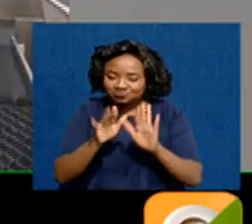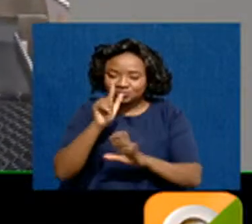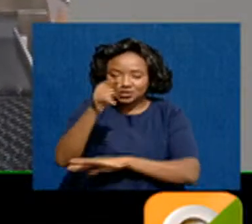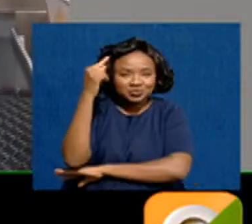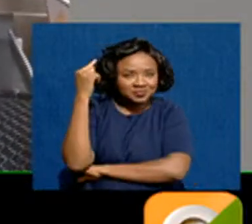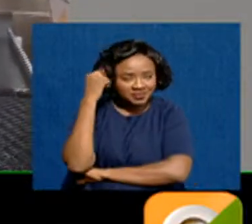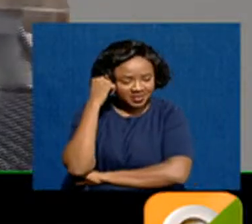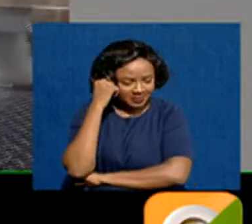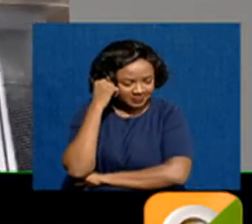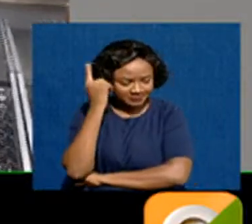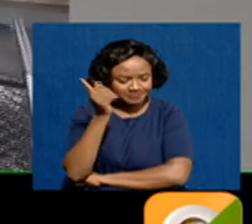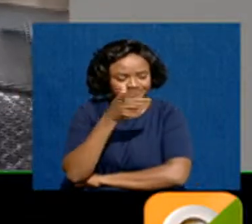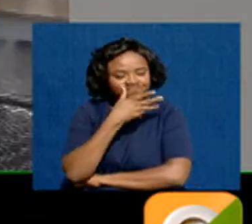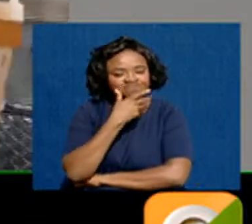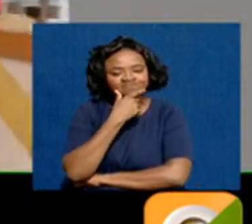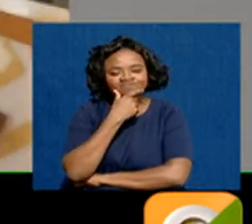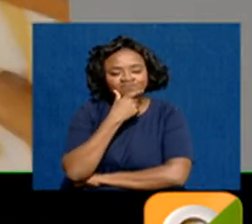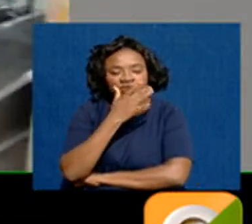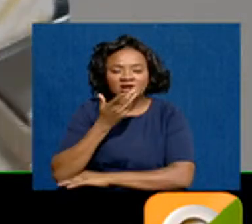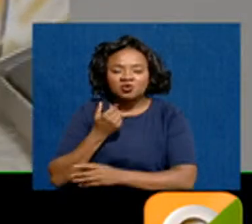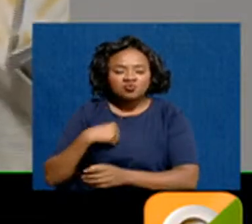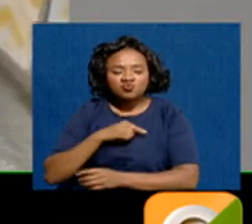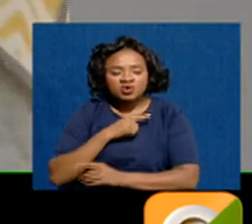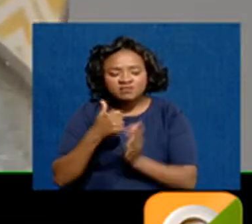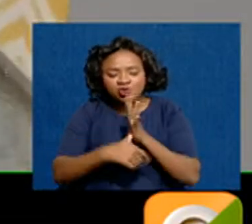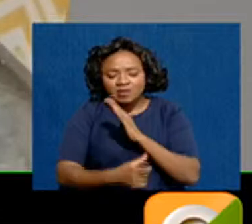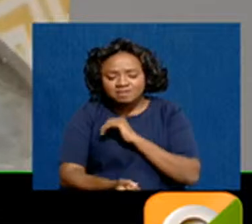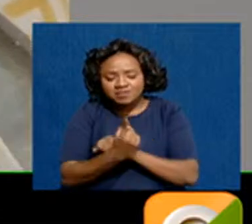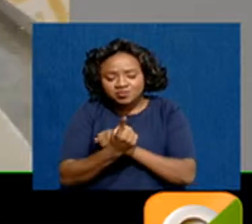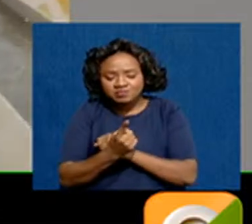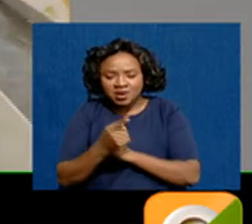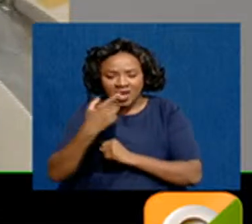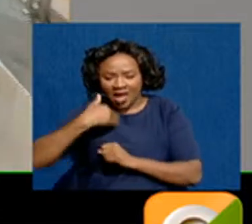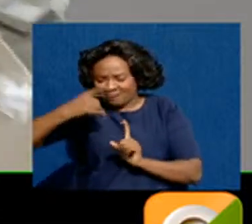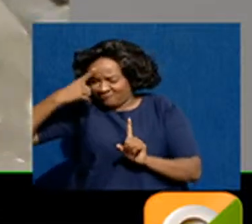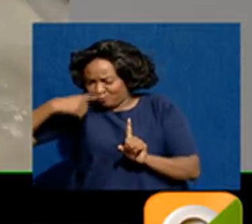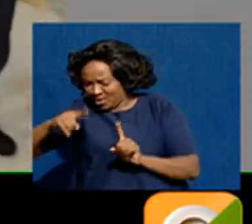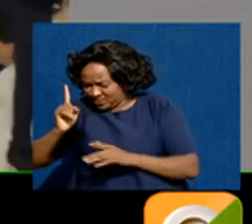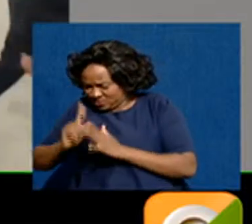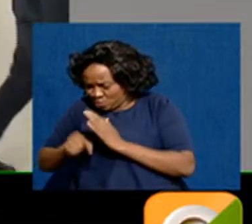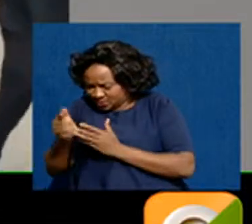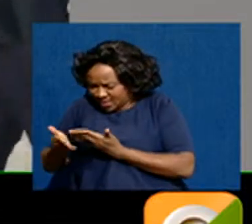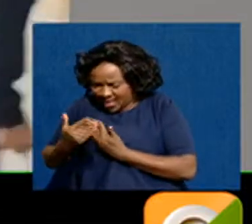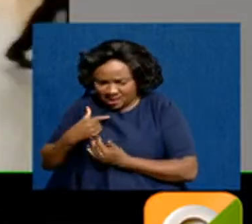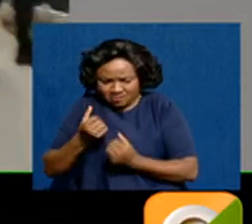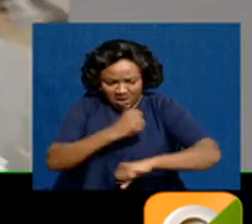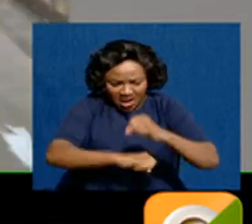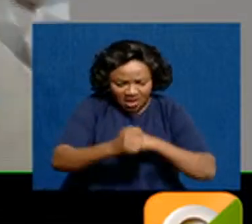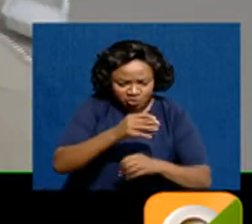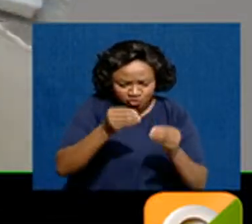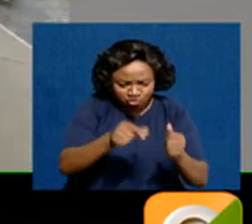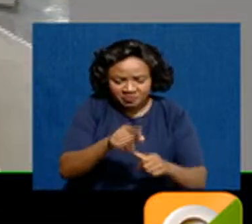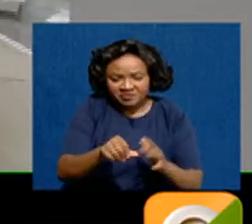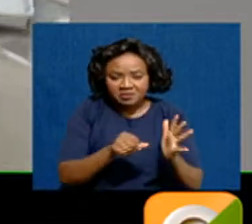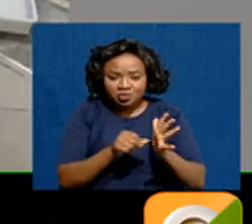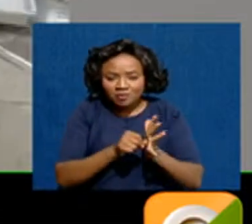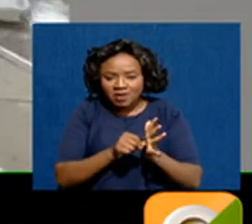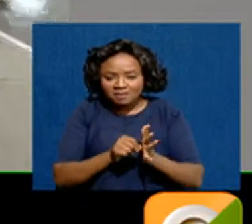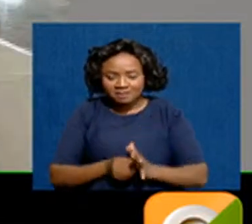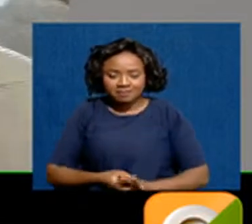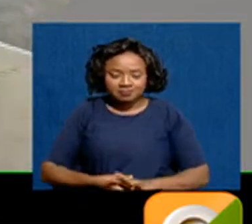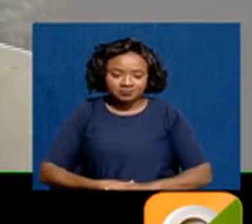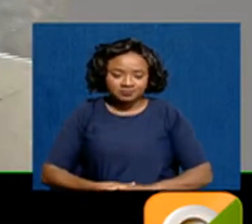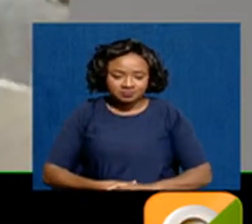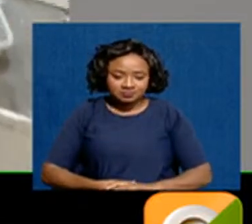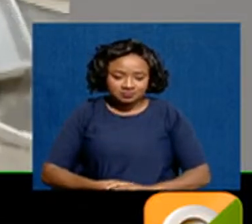emergency response policy that you have? What policy do you have when you have any problem to respond to that challenge? The problem